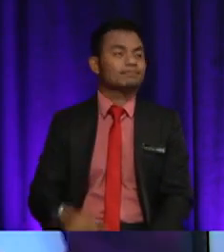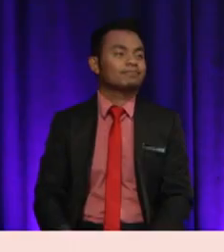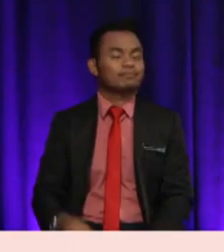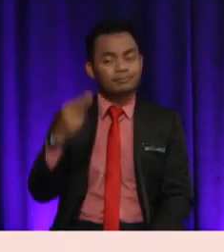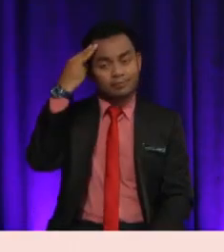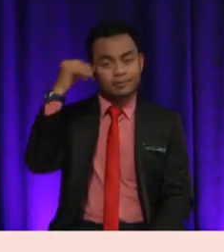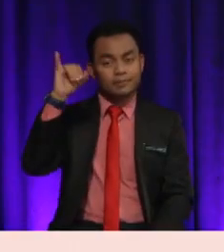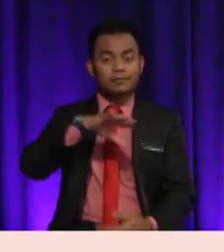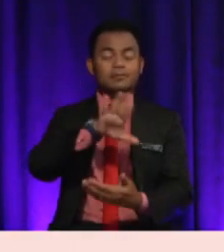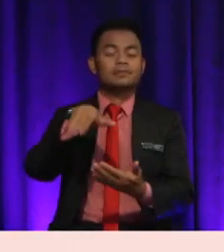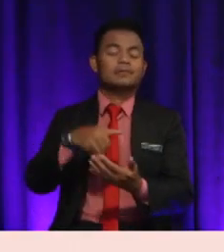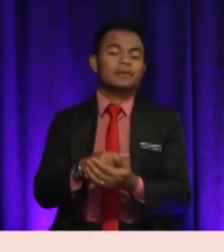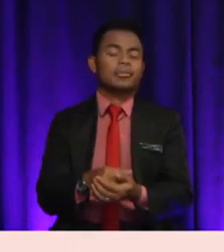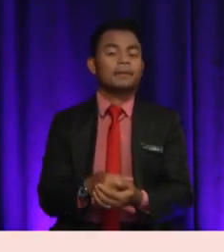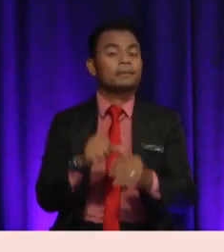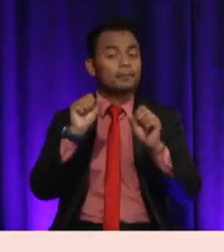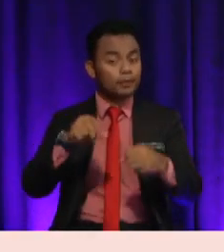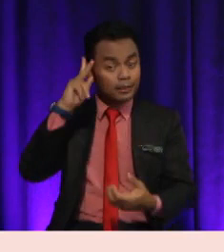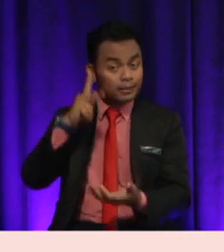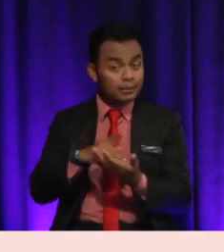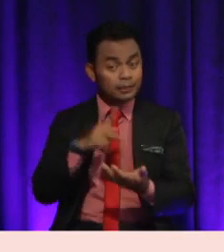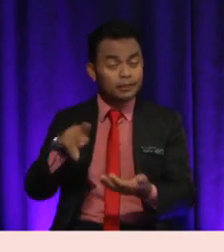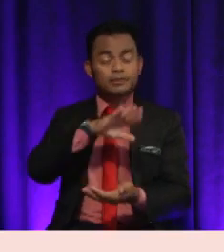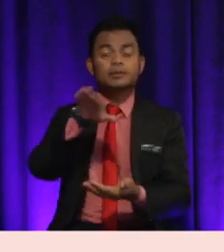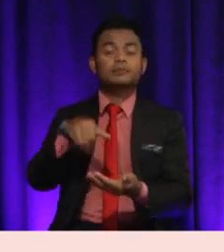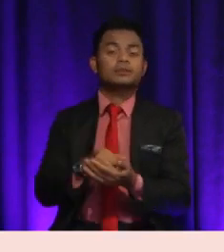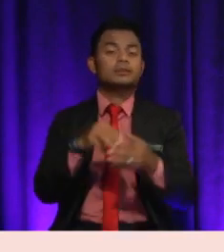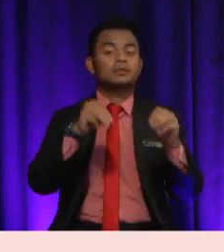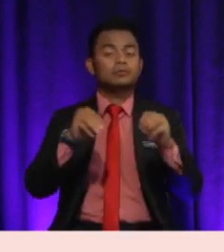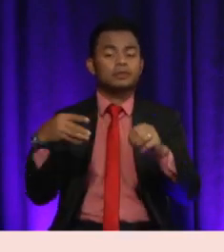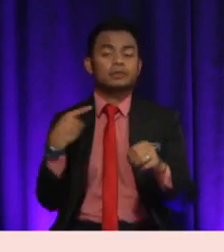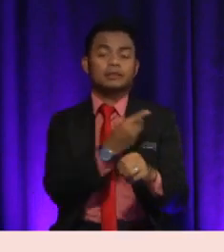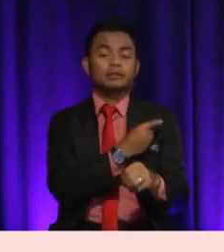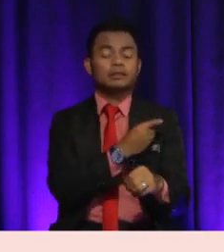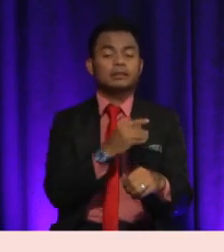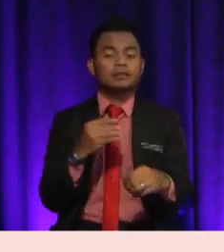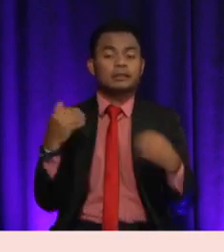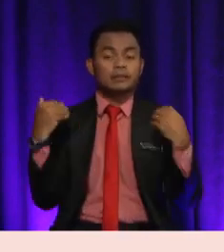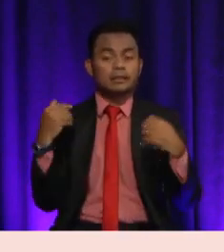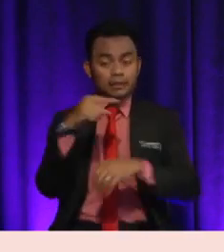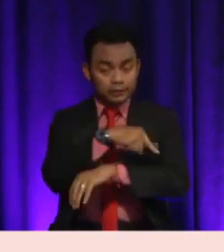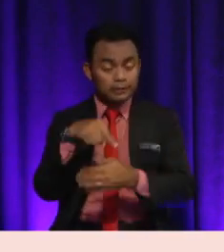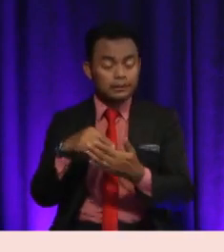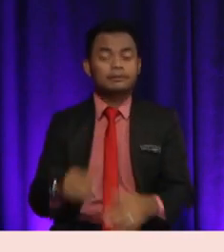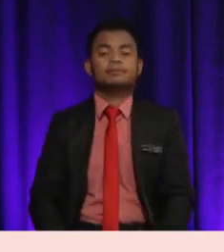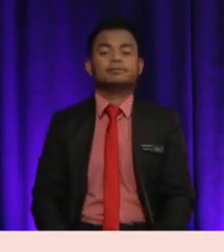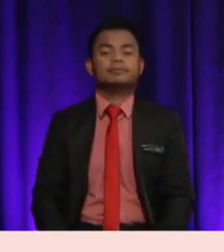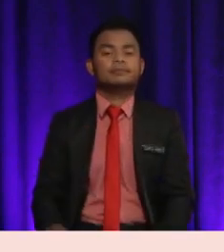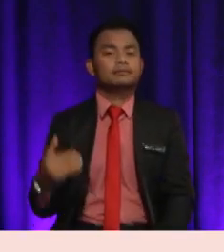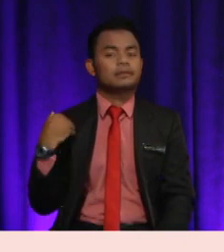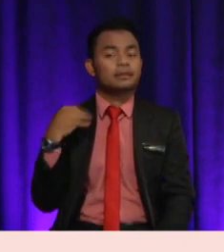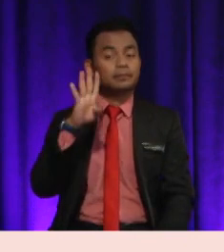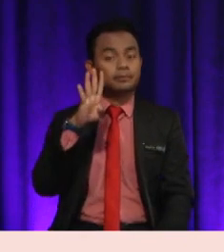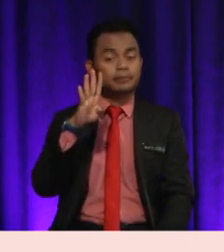Okay, teacher, could you please introduce our pupils for today? Okay, we have 4 friends here today with us. First, we